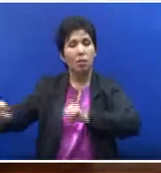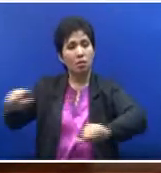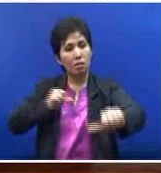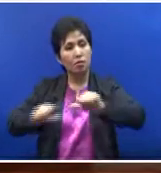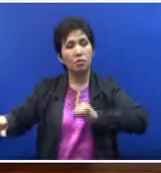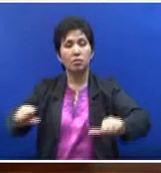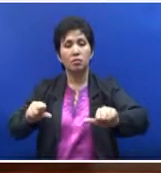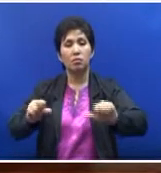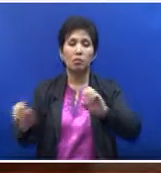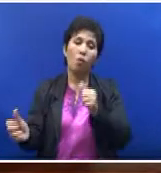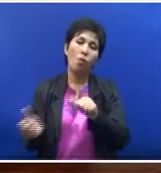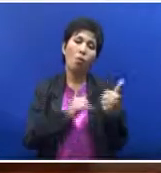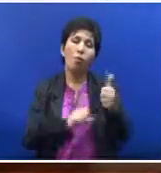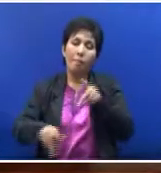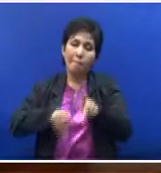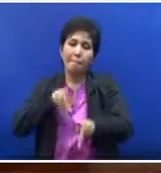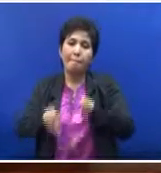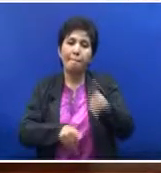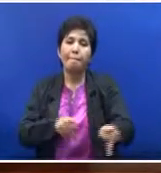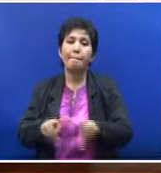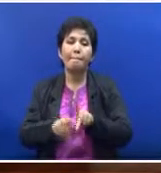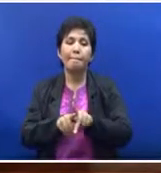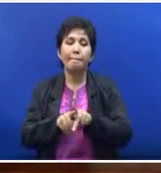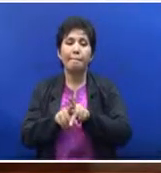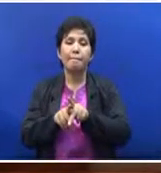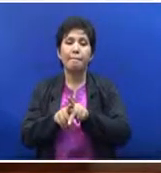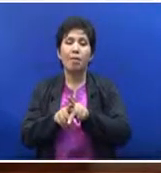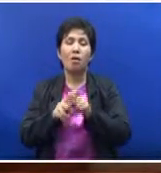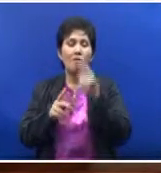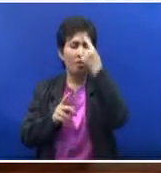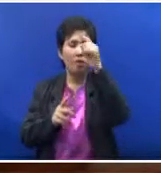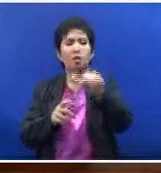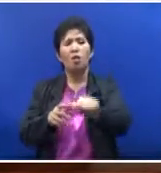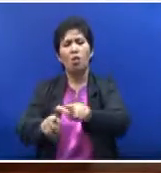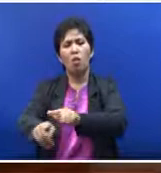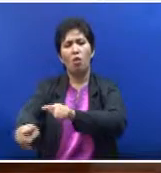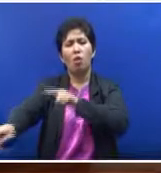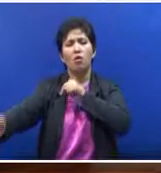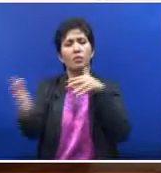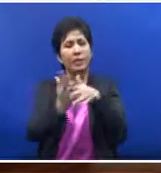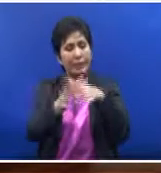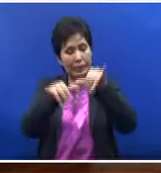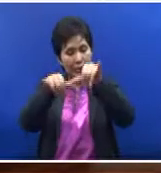been done by the people, so it dragged them for a long study. They have to stay